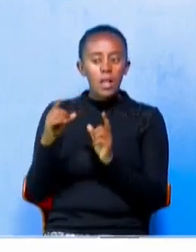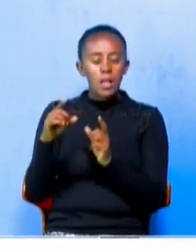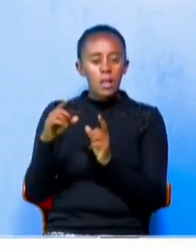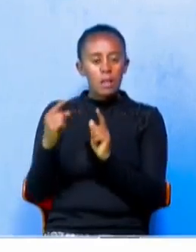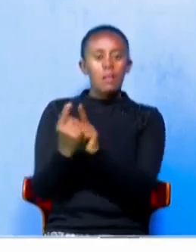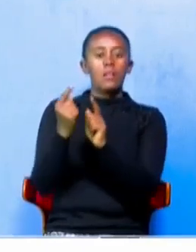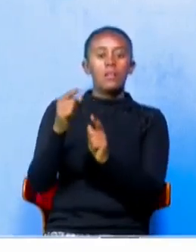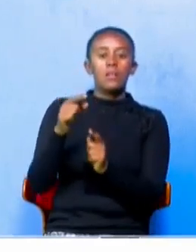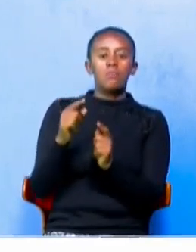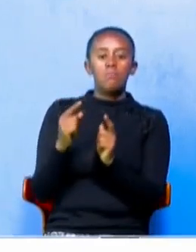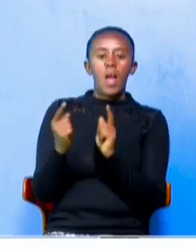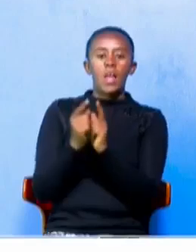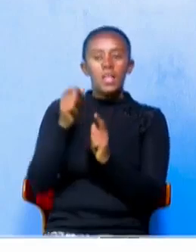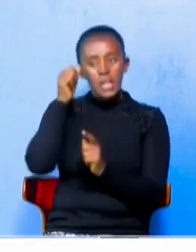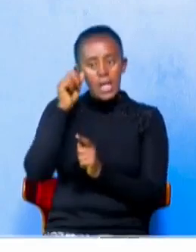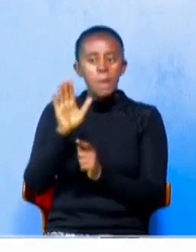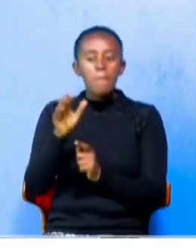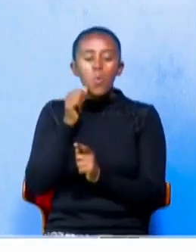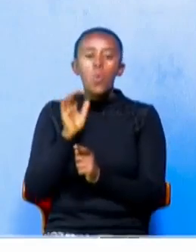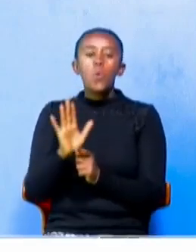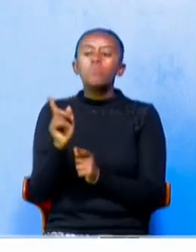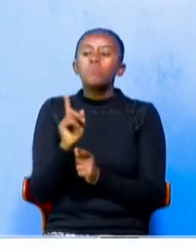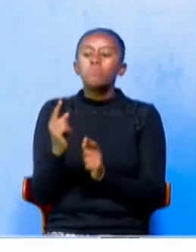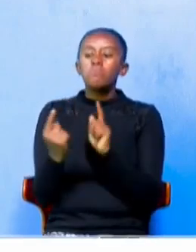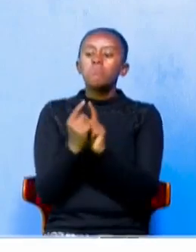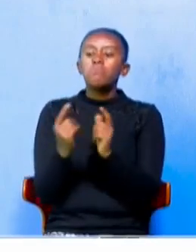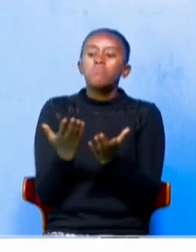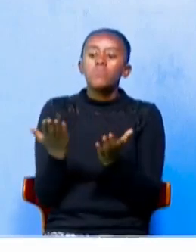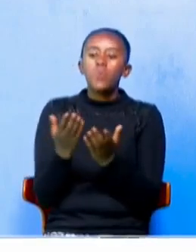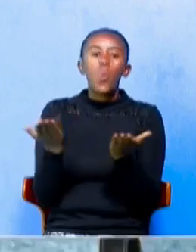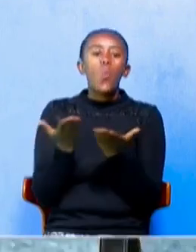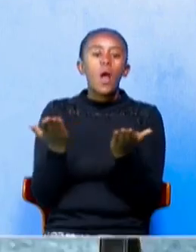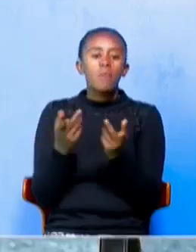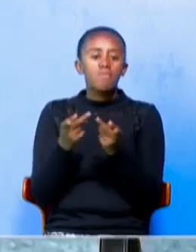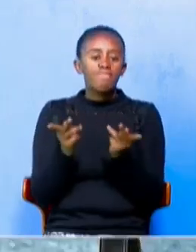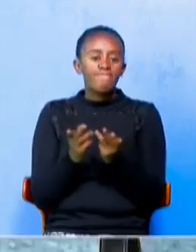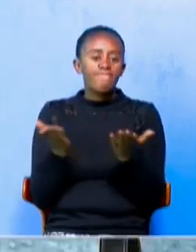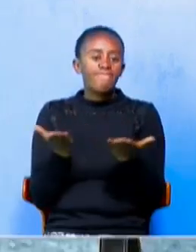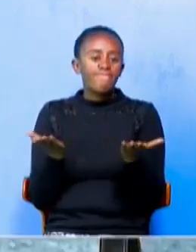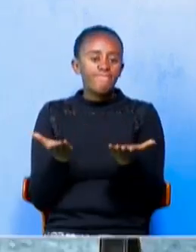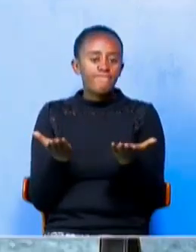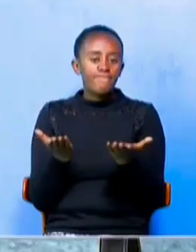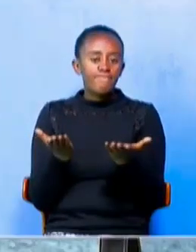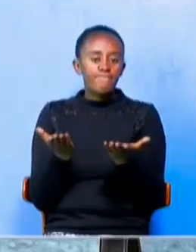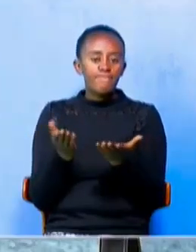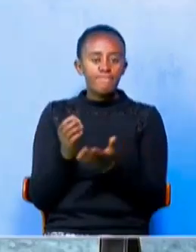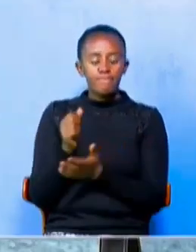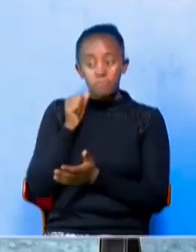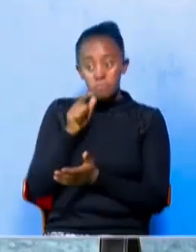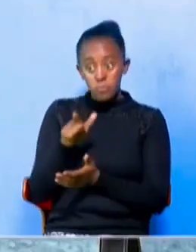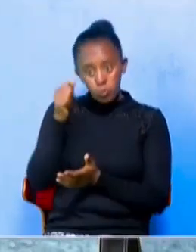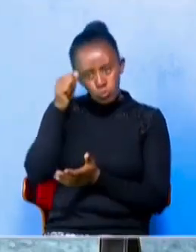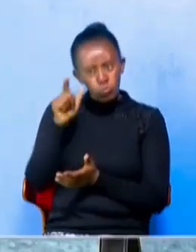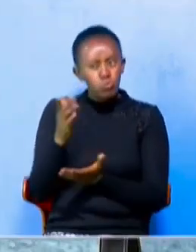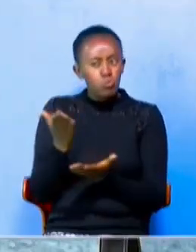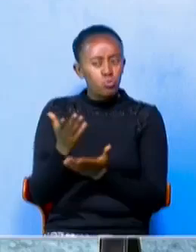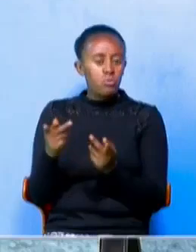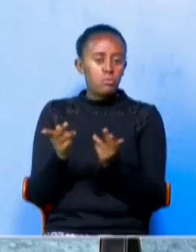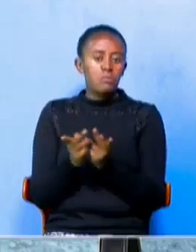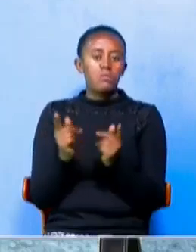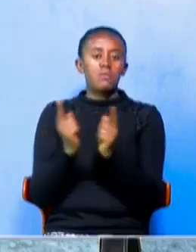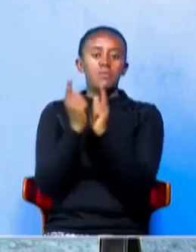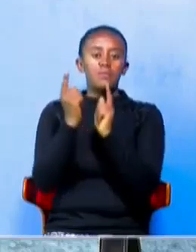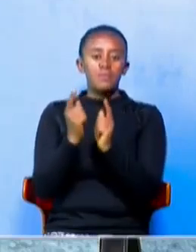Where do I get him or her? Where do I get him or her?